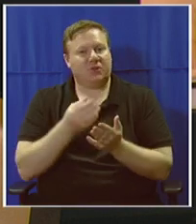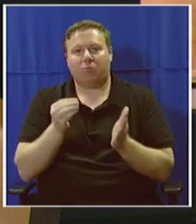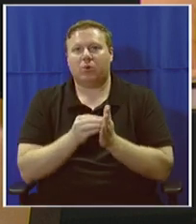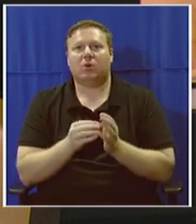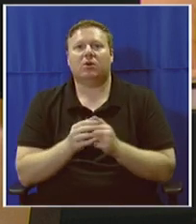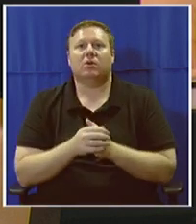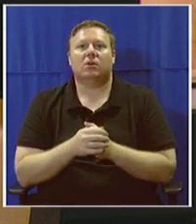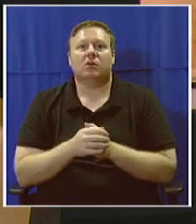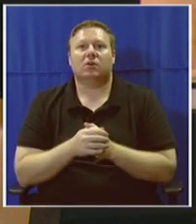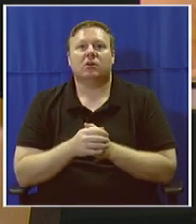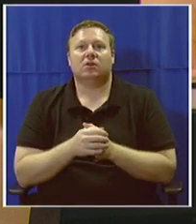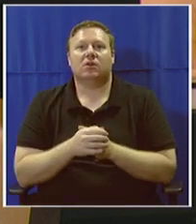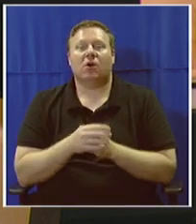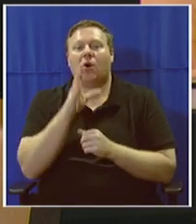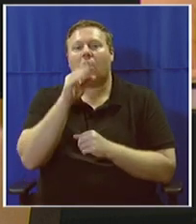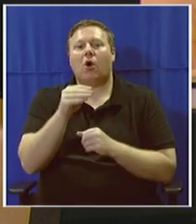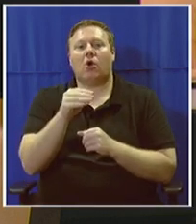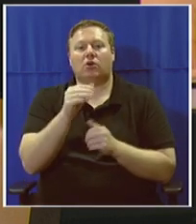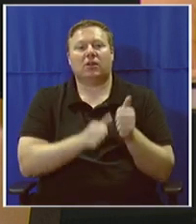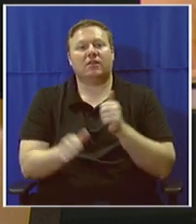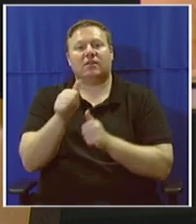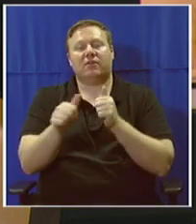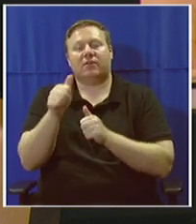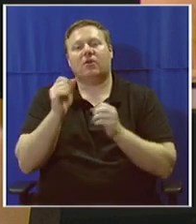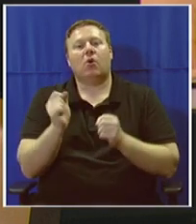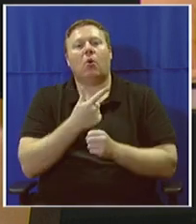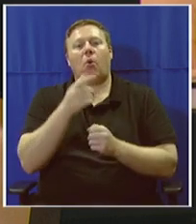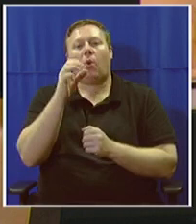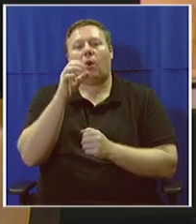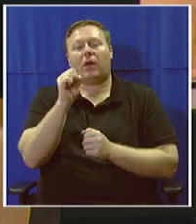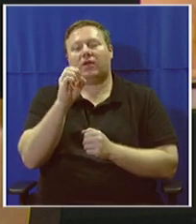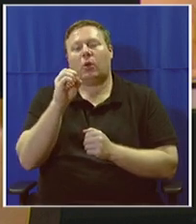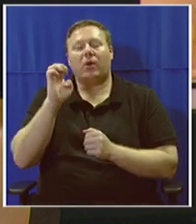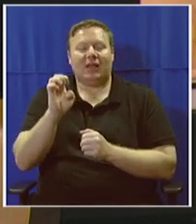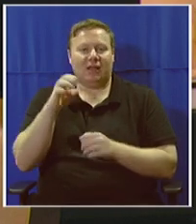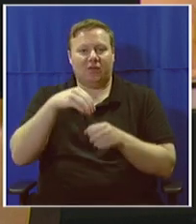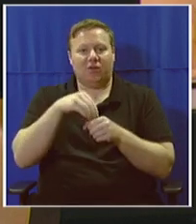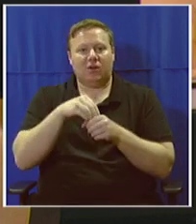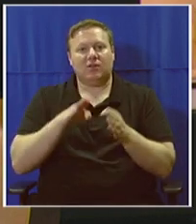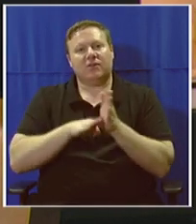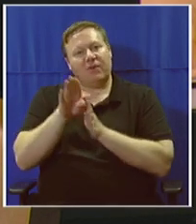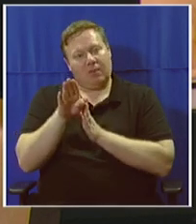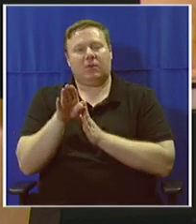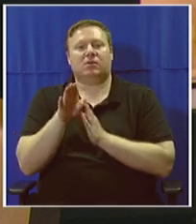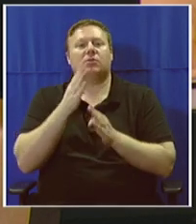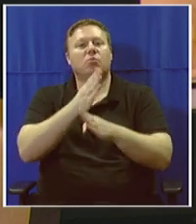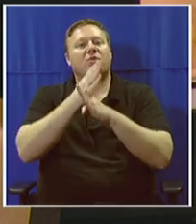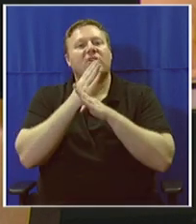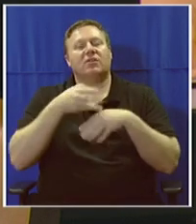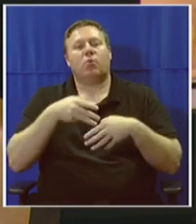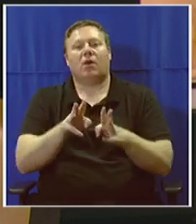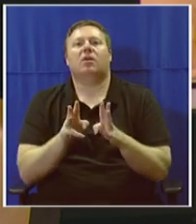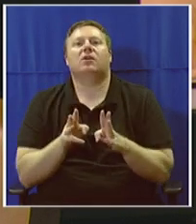Therefore, encourages the executive and all SOEs involved to develop and implement preventative